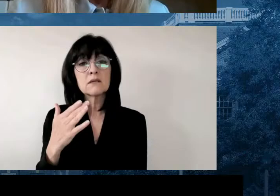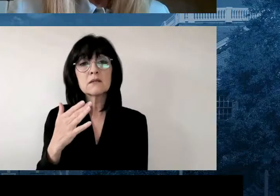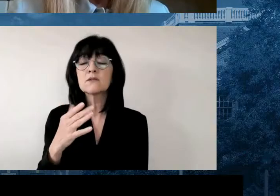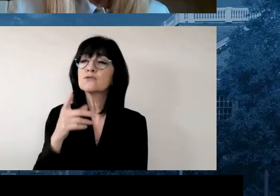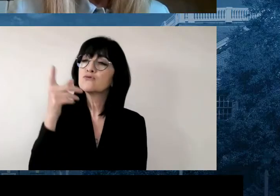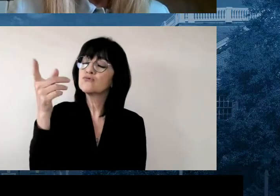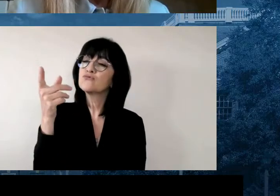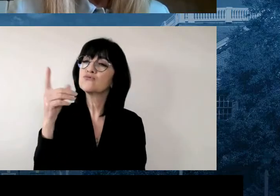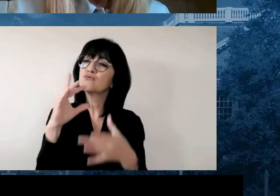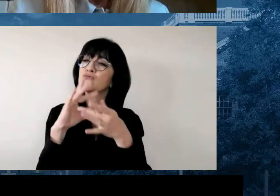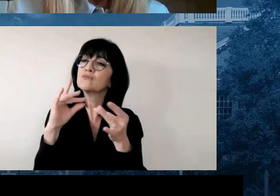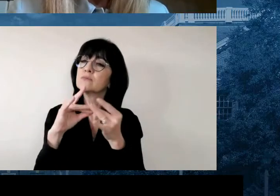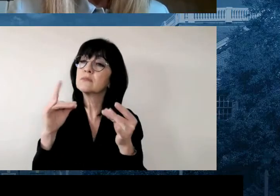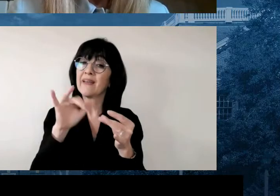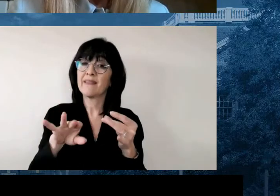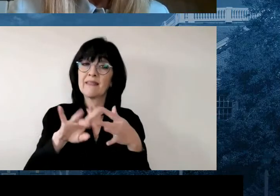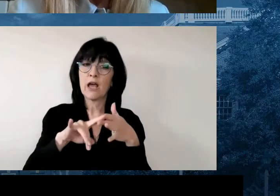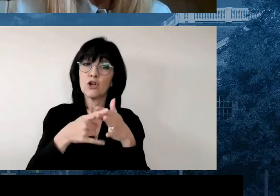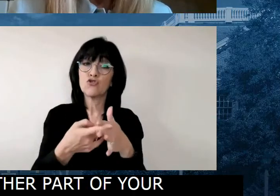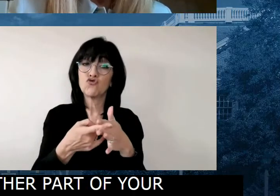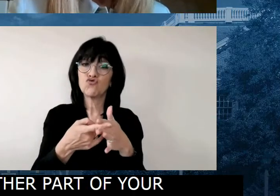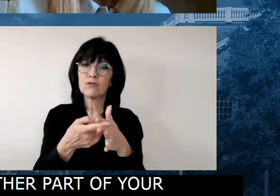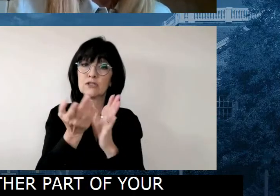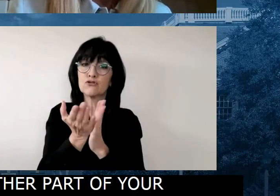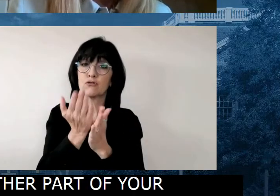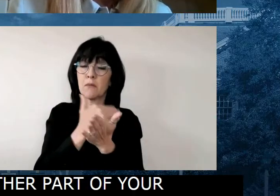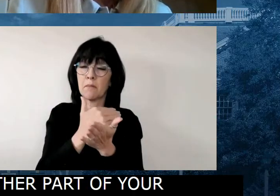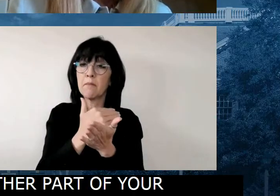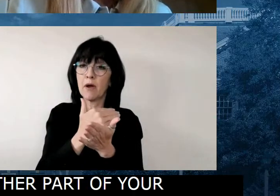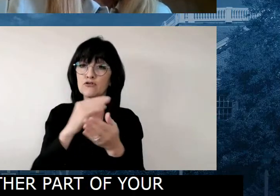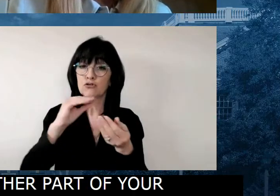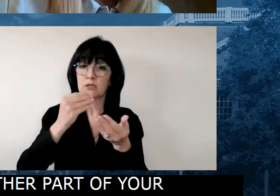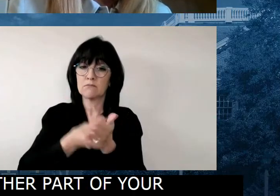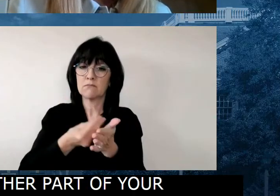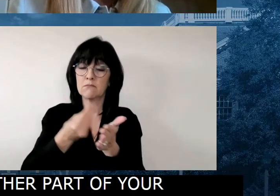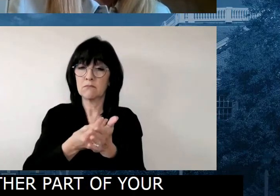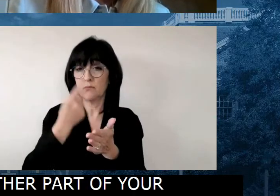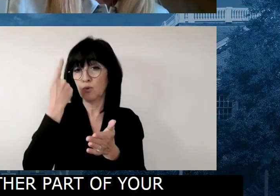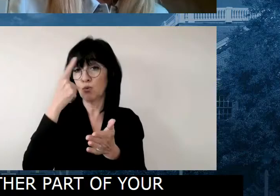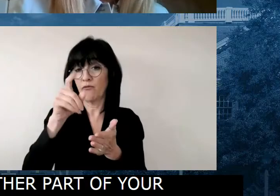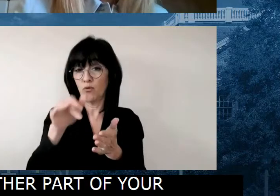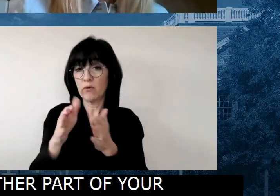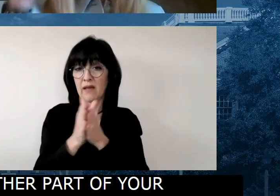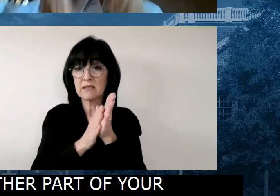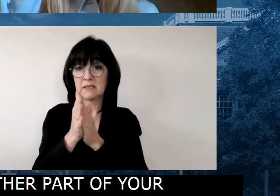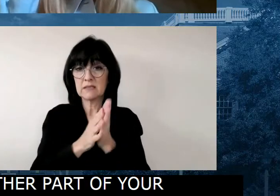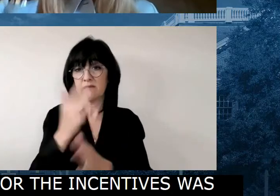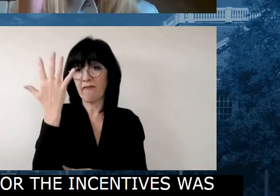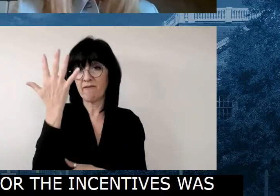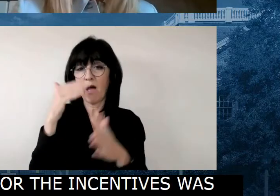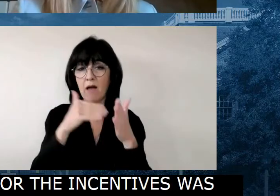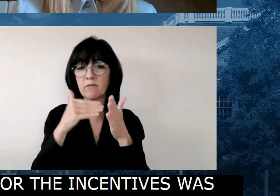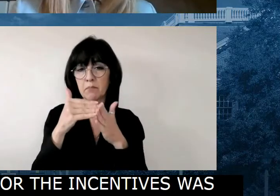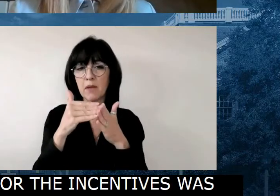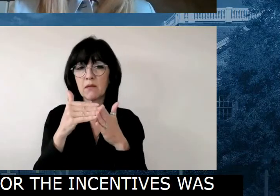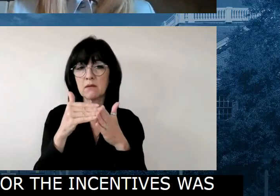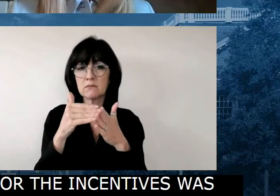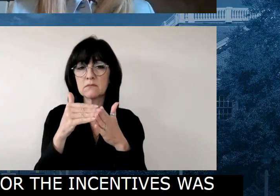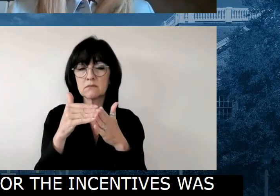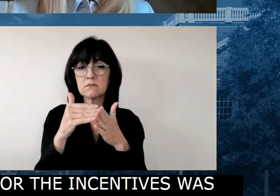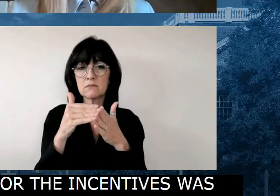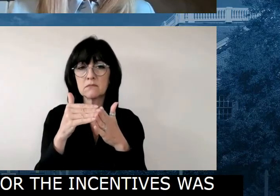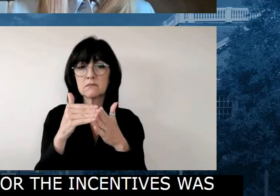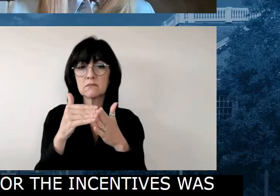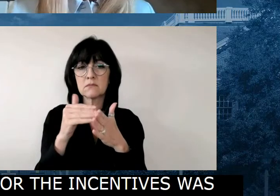budget for the incentives was $5 million. Just to give you some context, we've spent